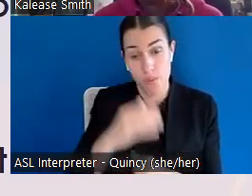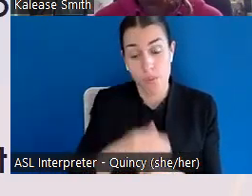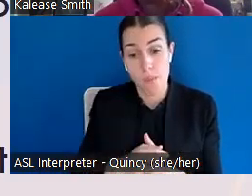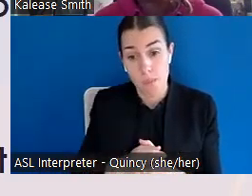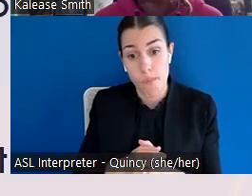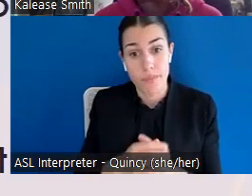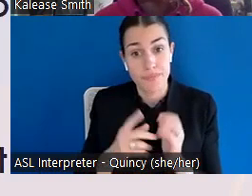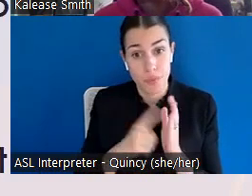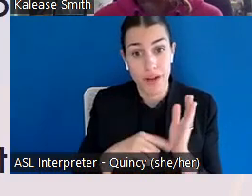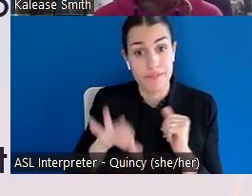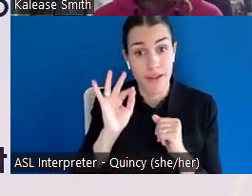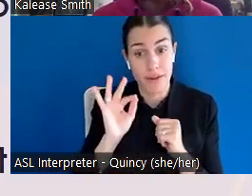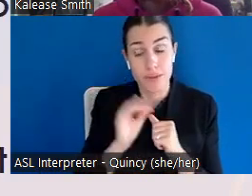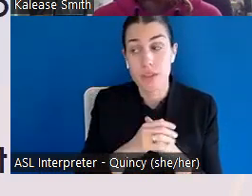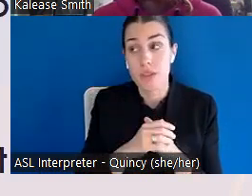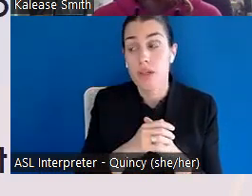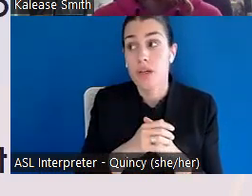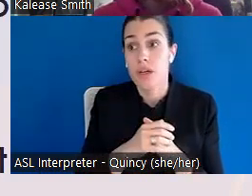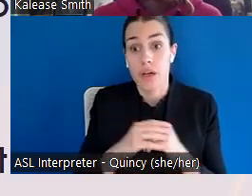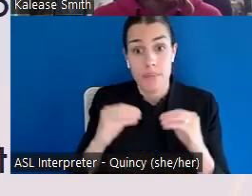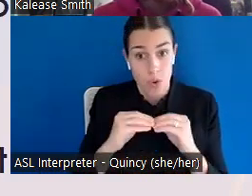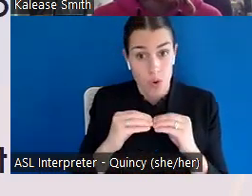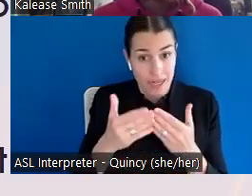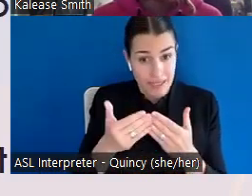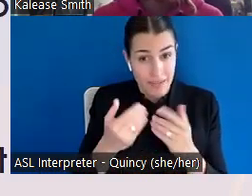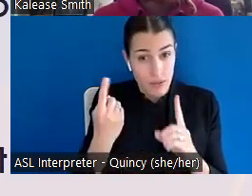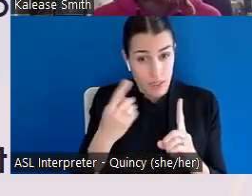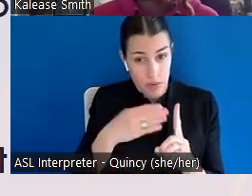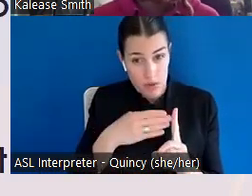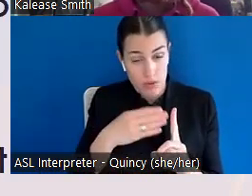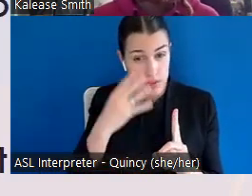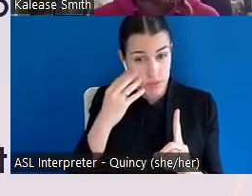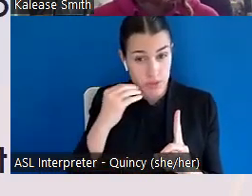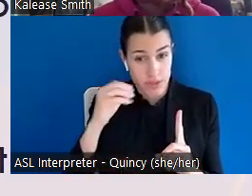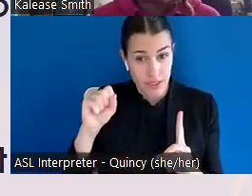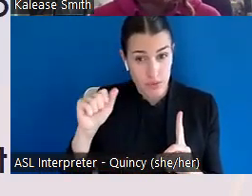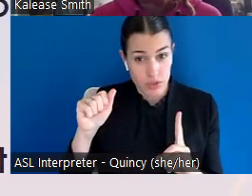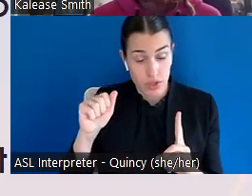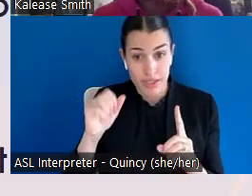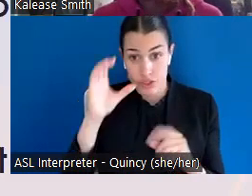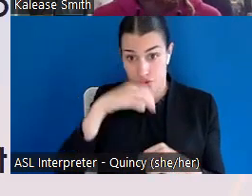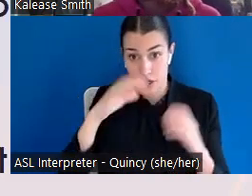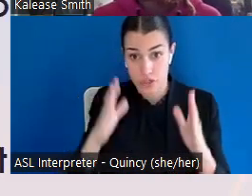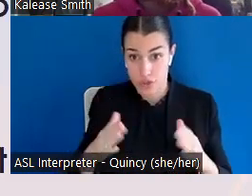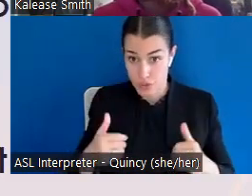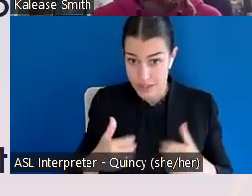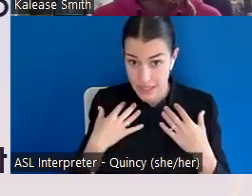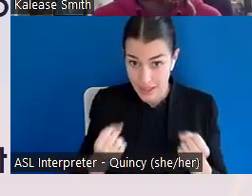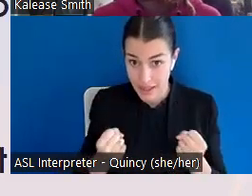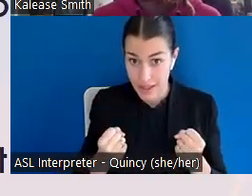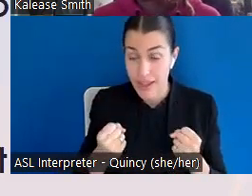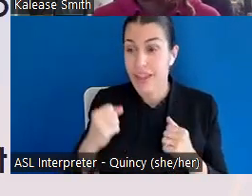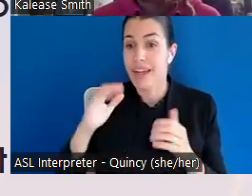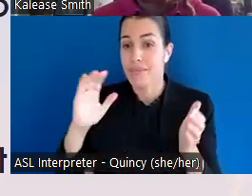it's easier for someone that's been sexually assaulted by a stranger to heal than someone that's been